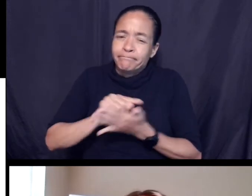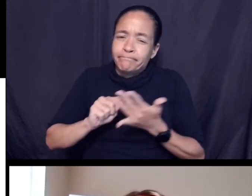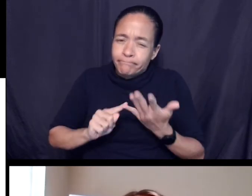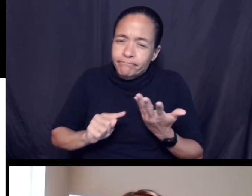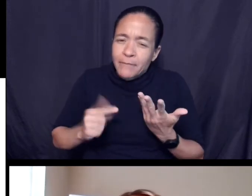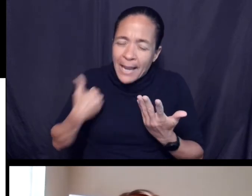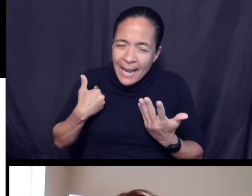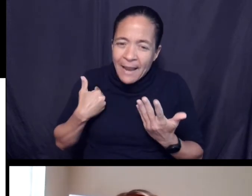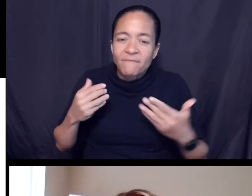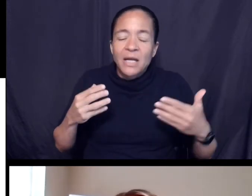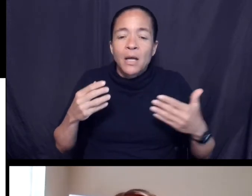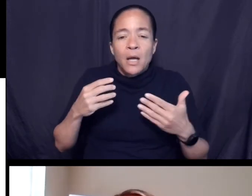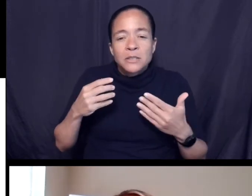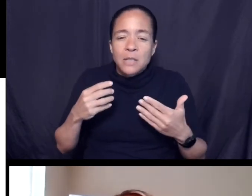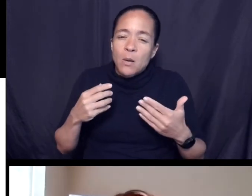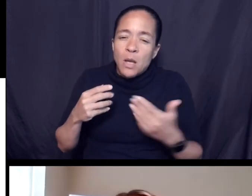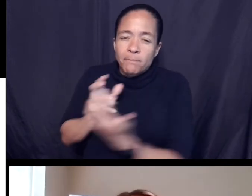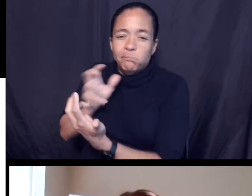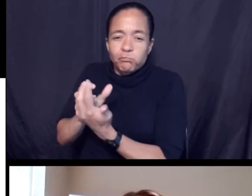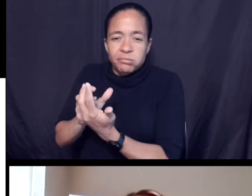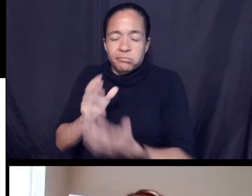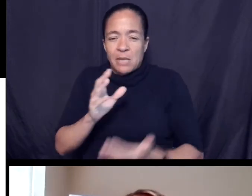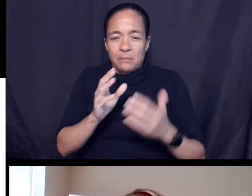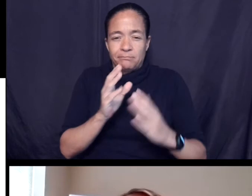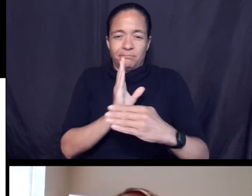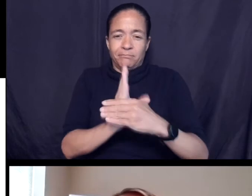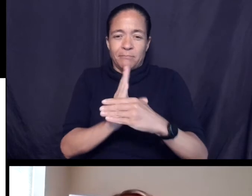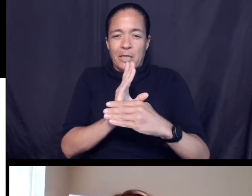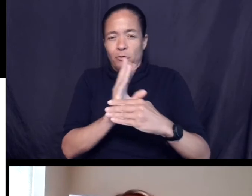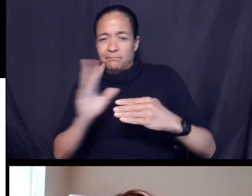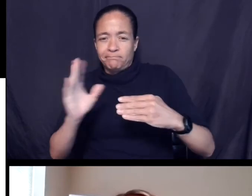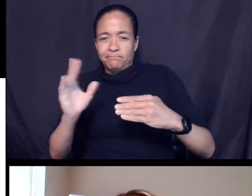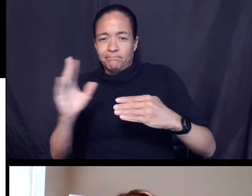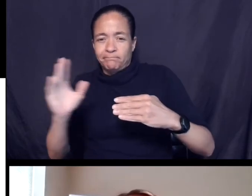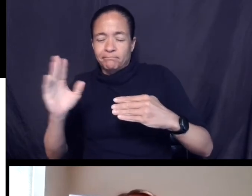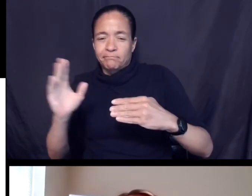things. So definitely somewhere on the moderate to severe end of the spectrum.